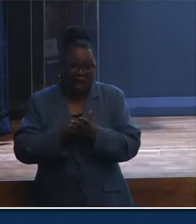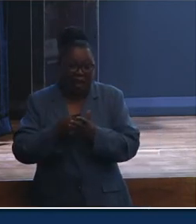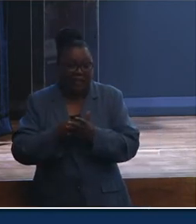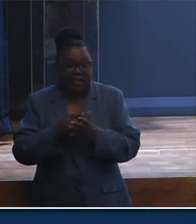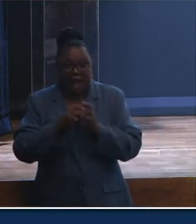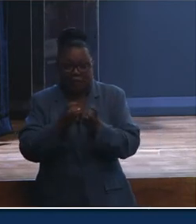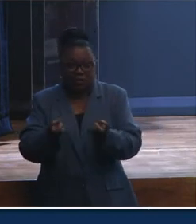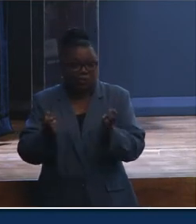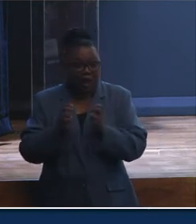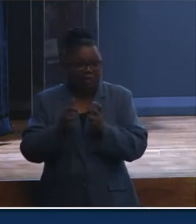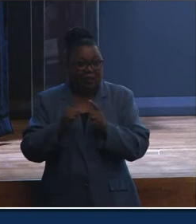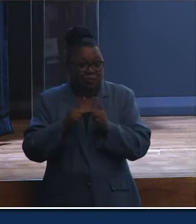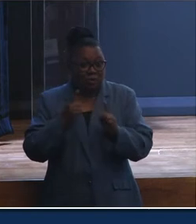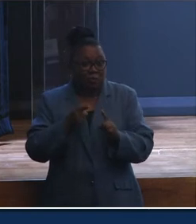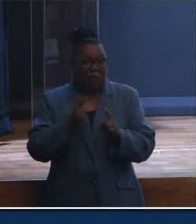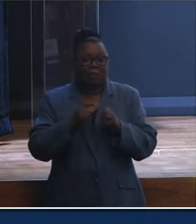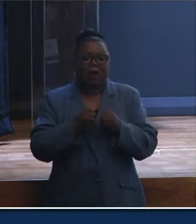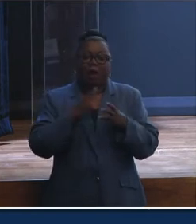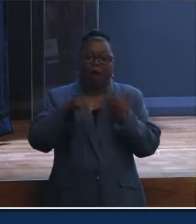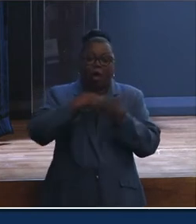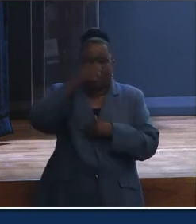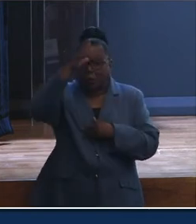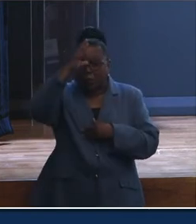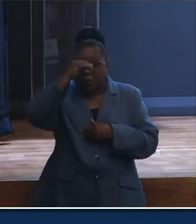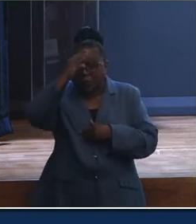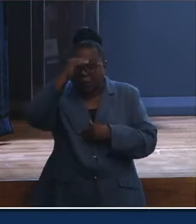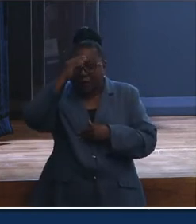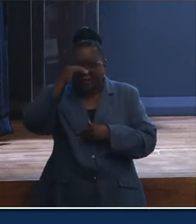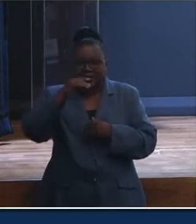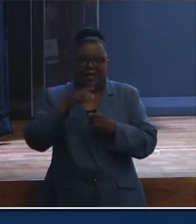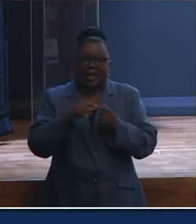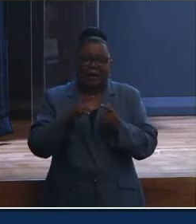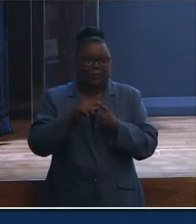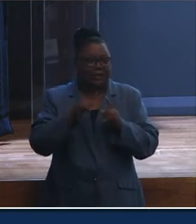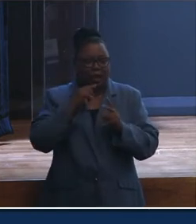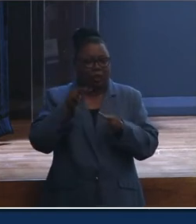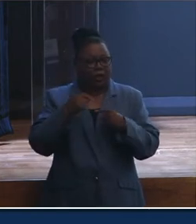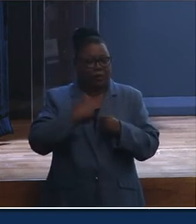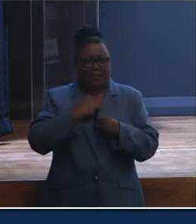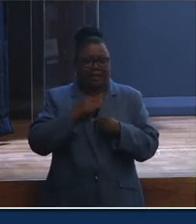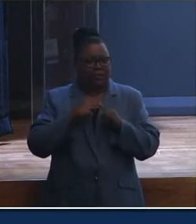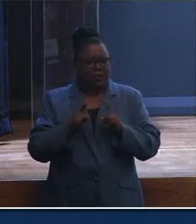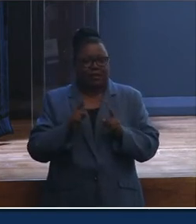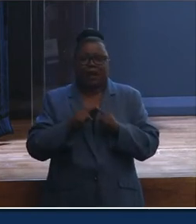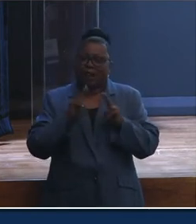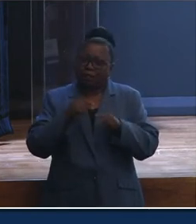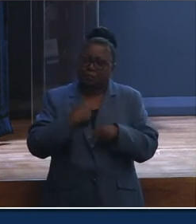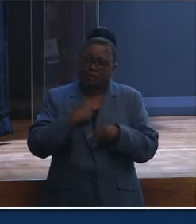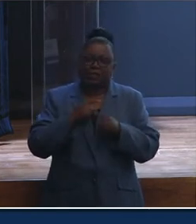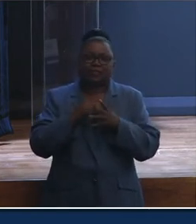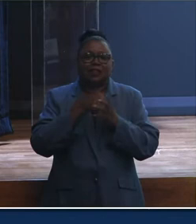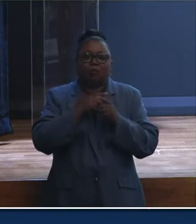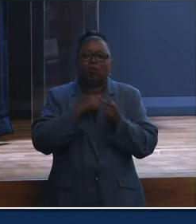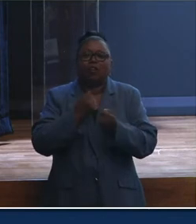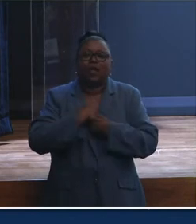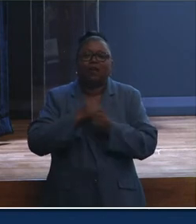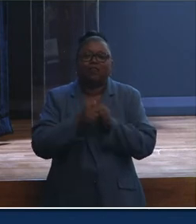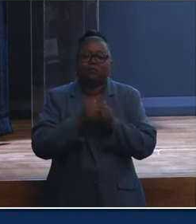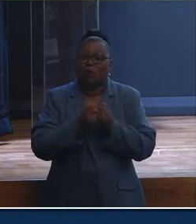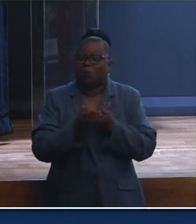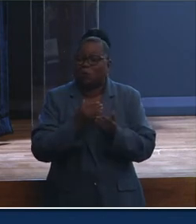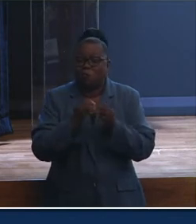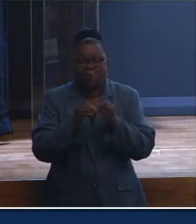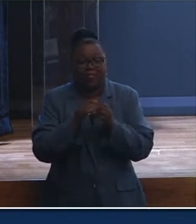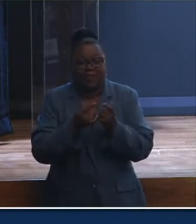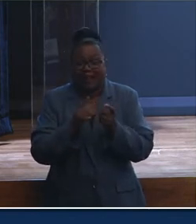surrounded, to your point, Muffet, by all boys, but didn't look at myself as any different. I looked at myself as someone who loved this sport more than